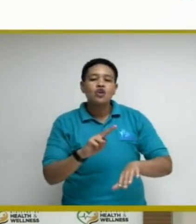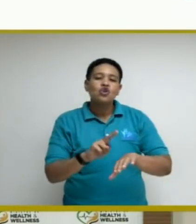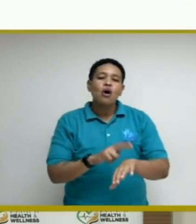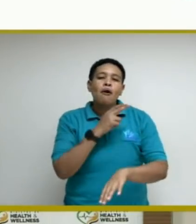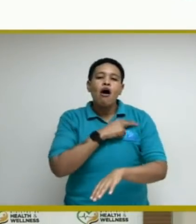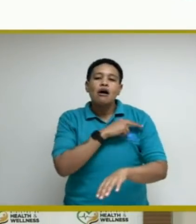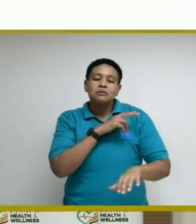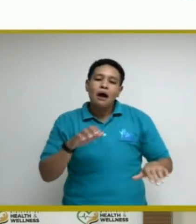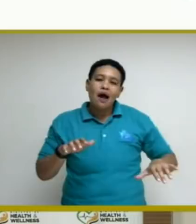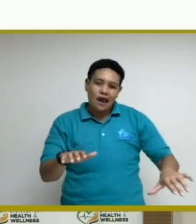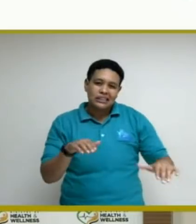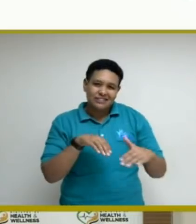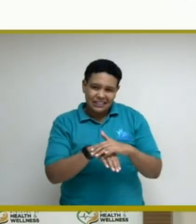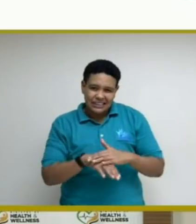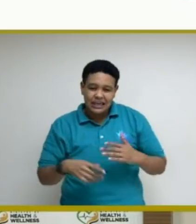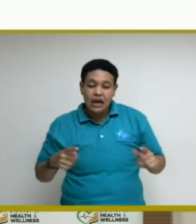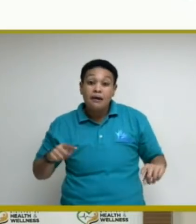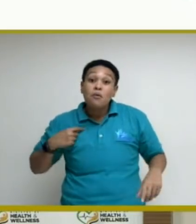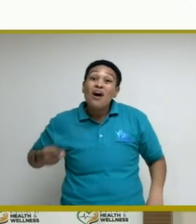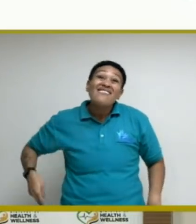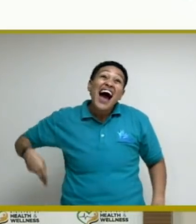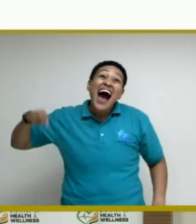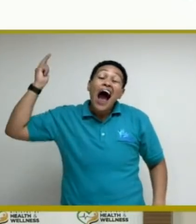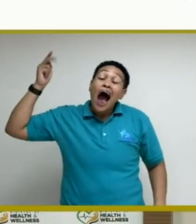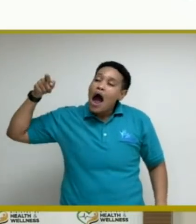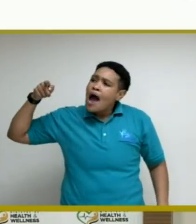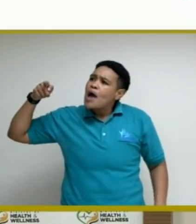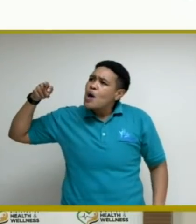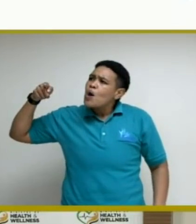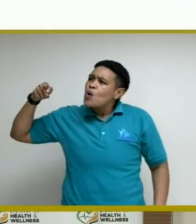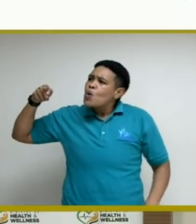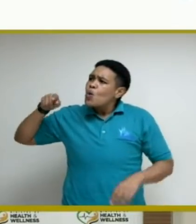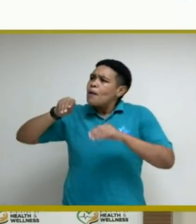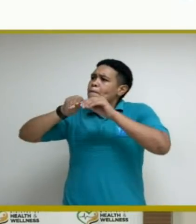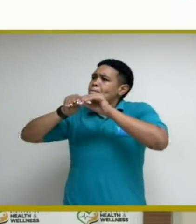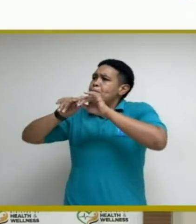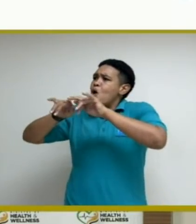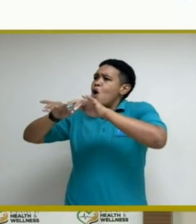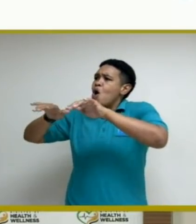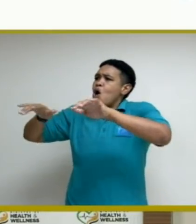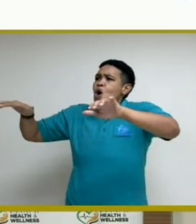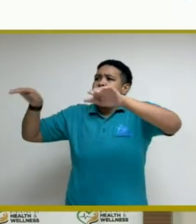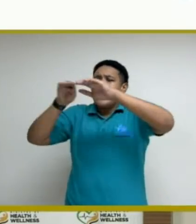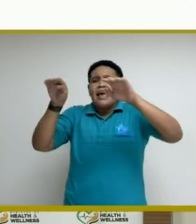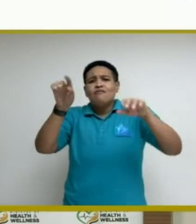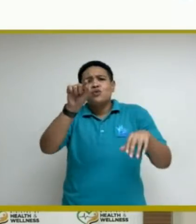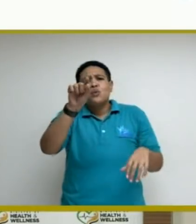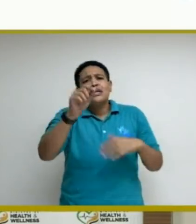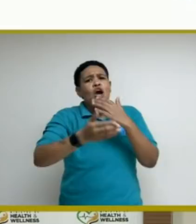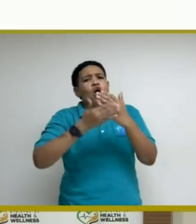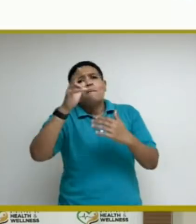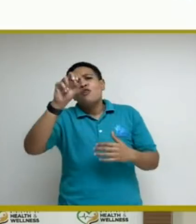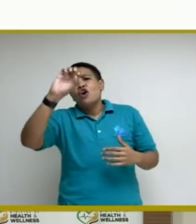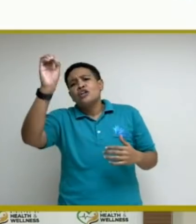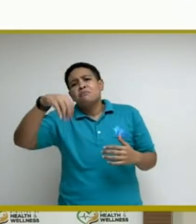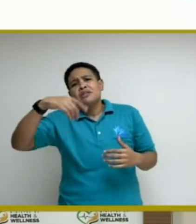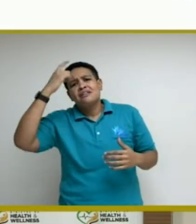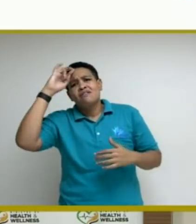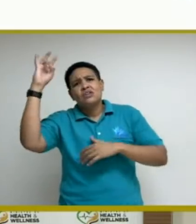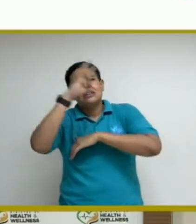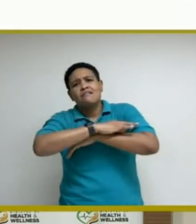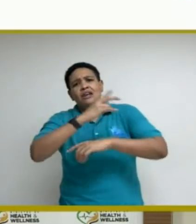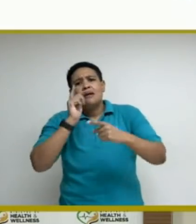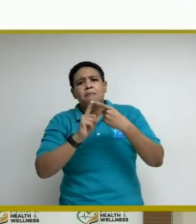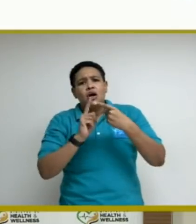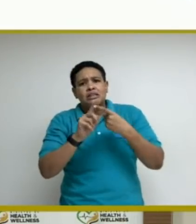hospital activity. We have still a very high transmission level, still in the 20s, almost 30% for a 7-day